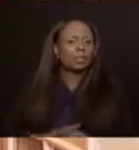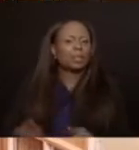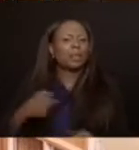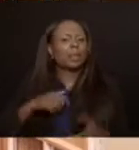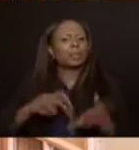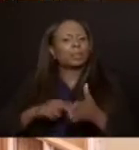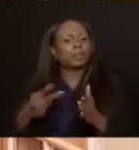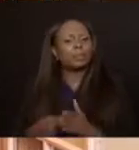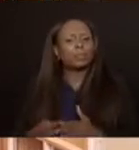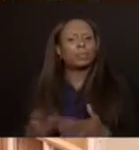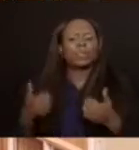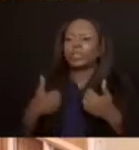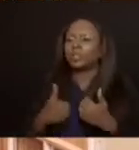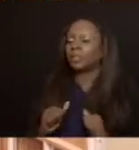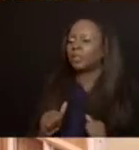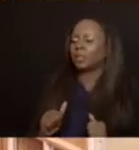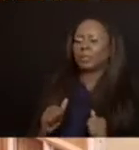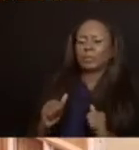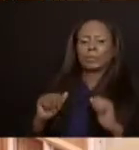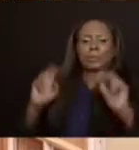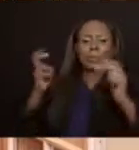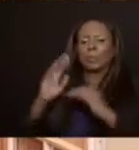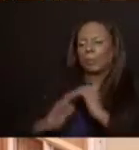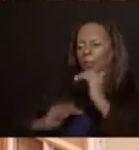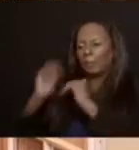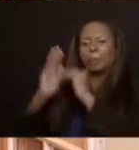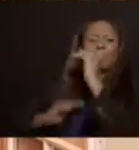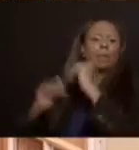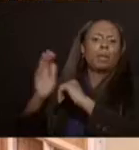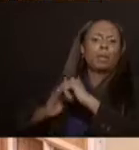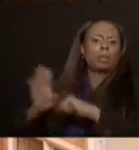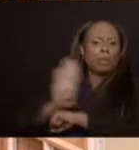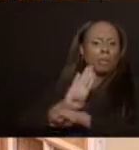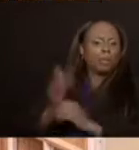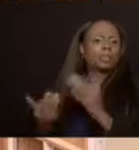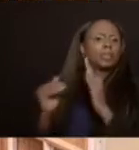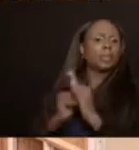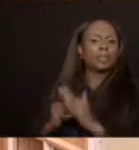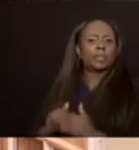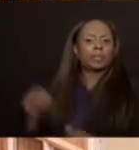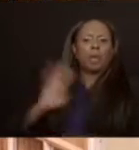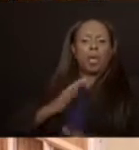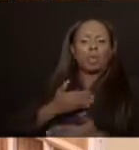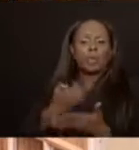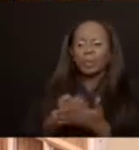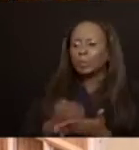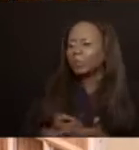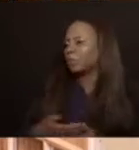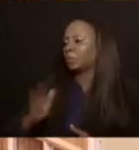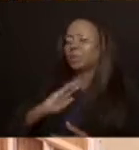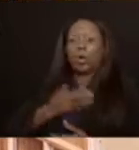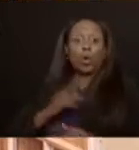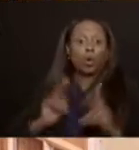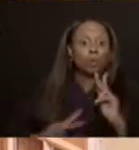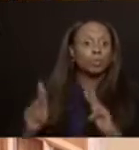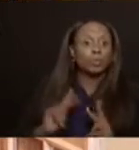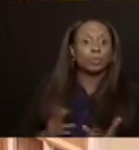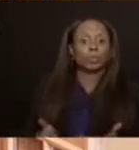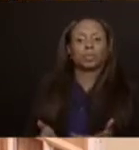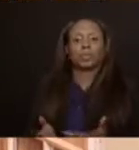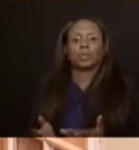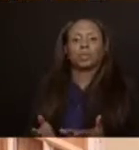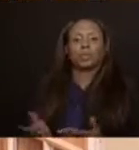effort of rebuilding this country from COVID. And why? Because, as I said, without